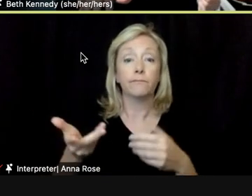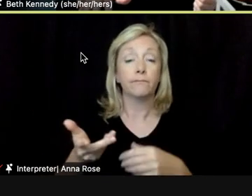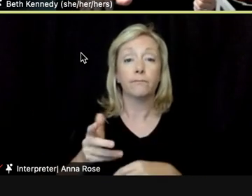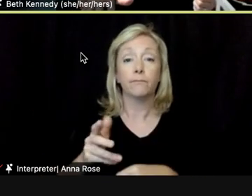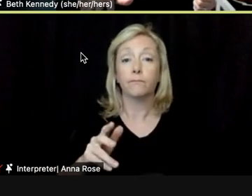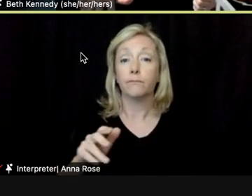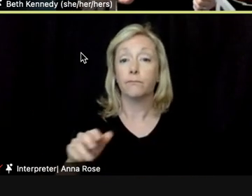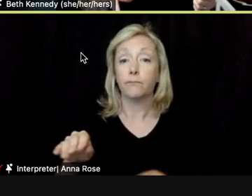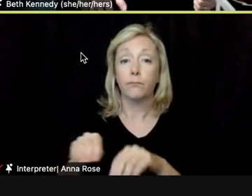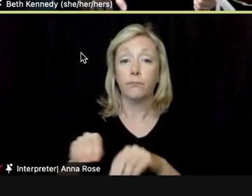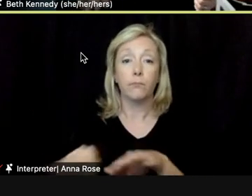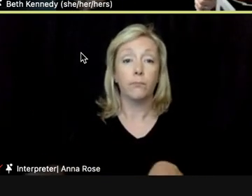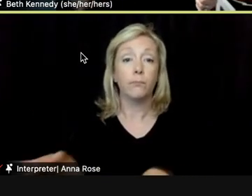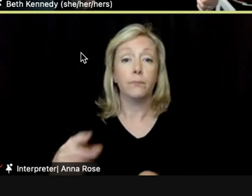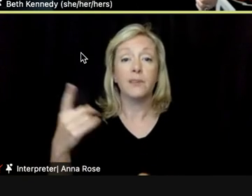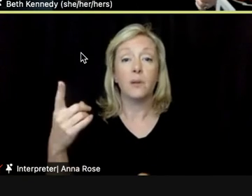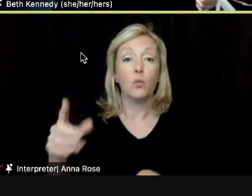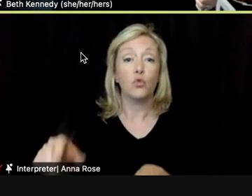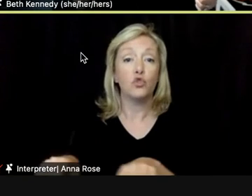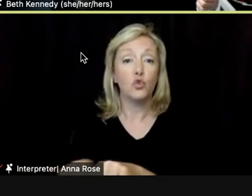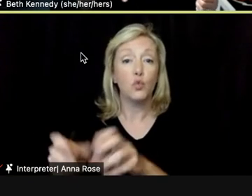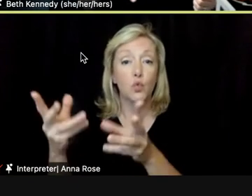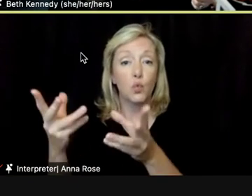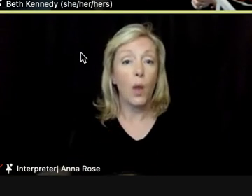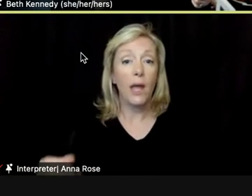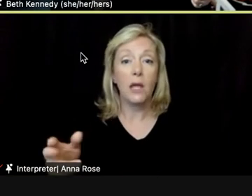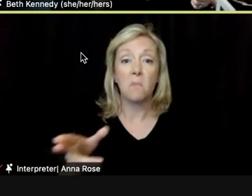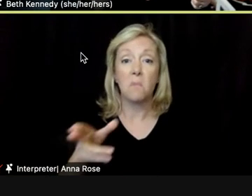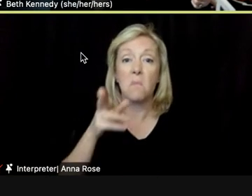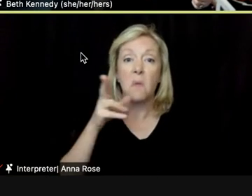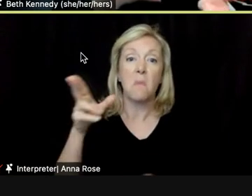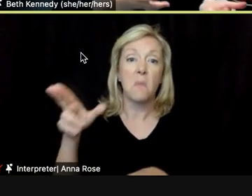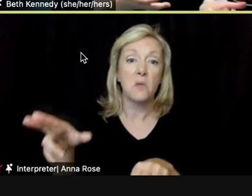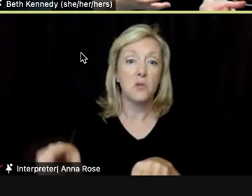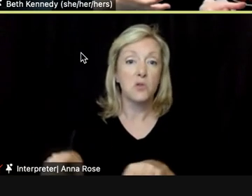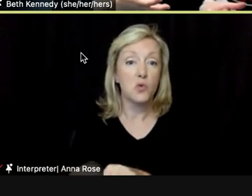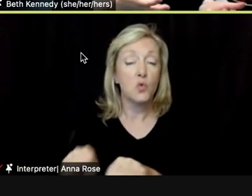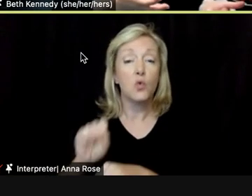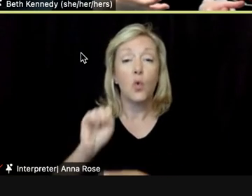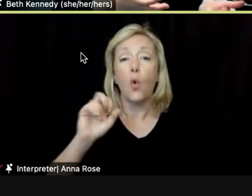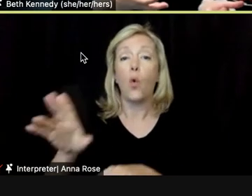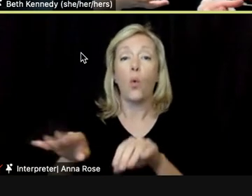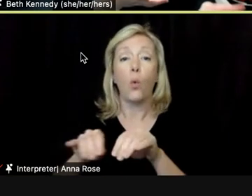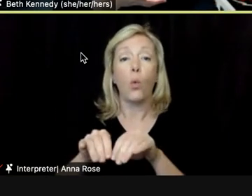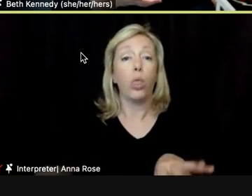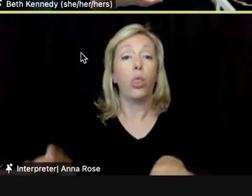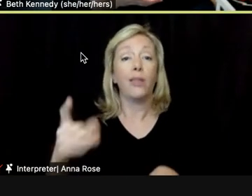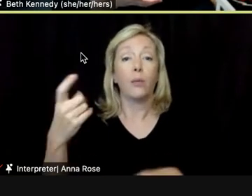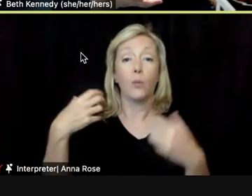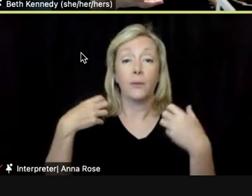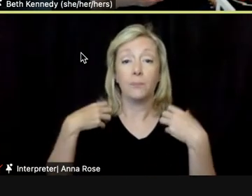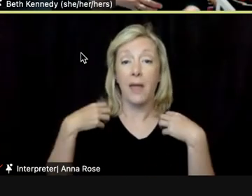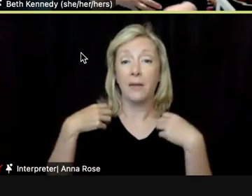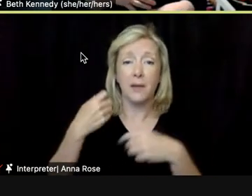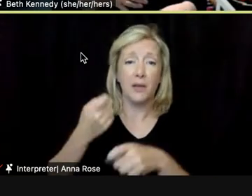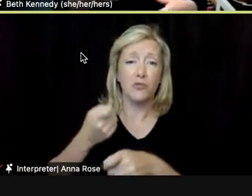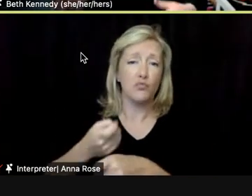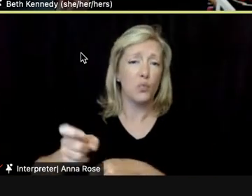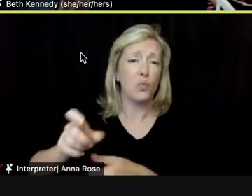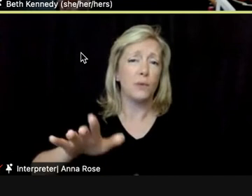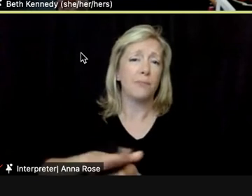someone's shoes, and their fancy shoes, or it gets in someone's backpack, it ruins someone's